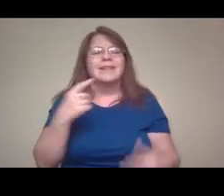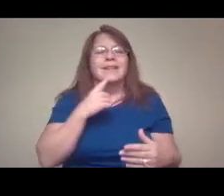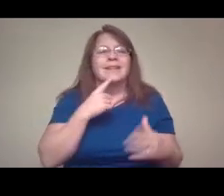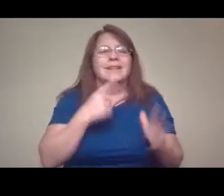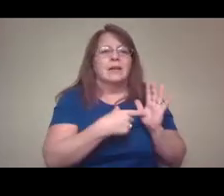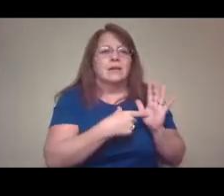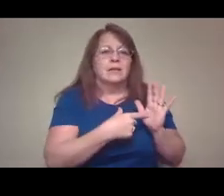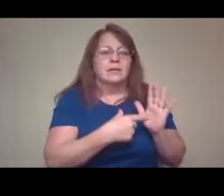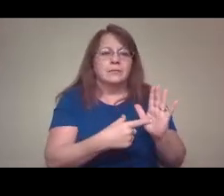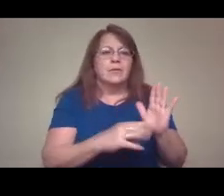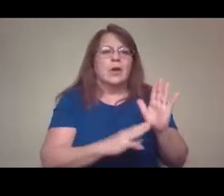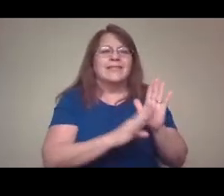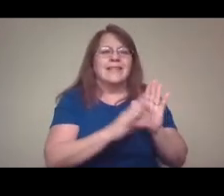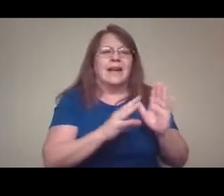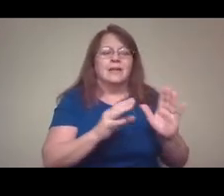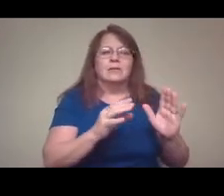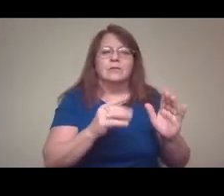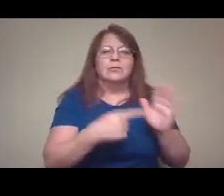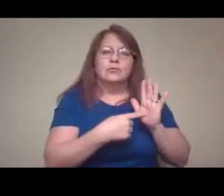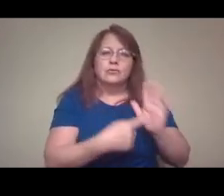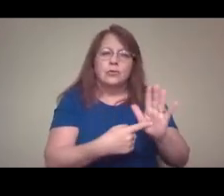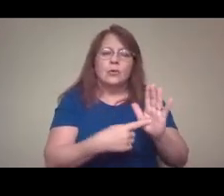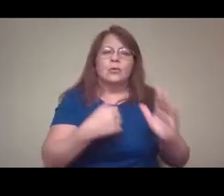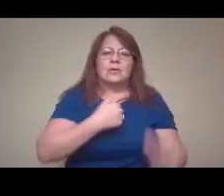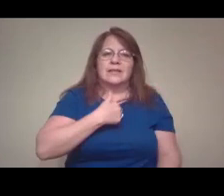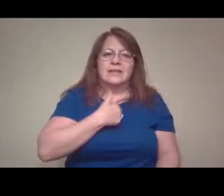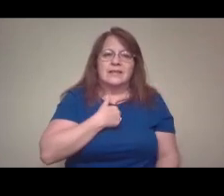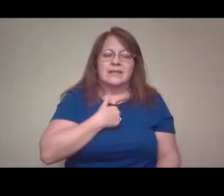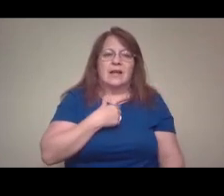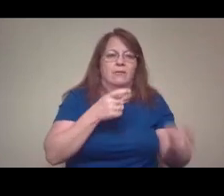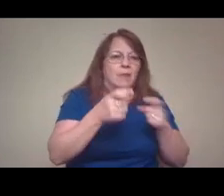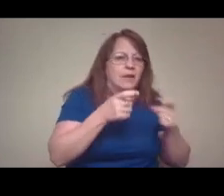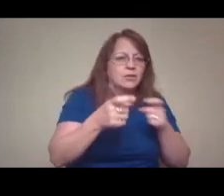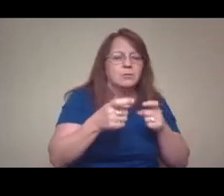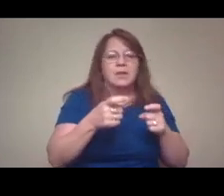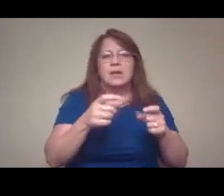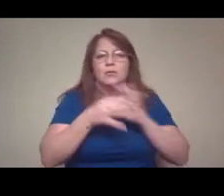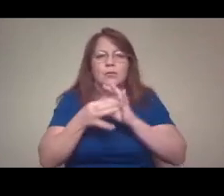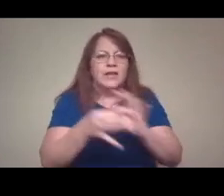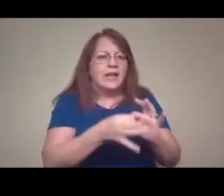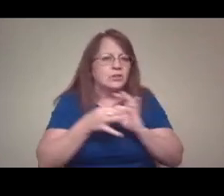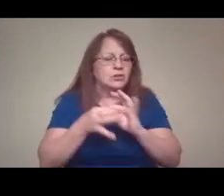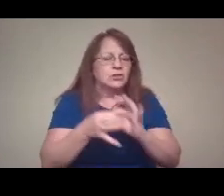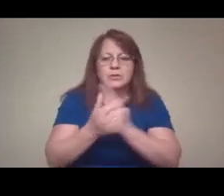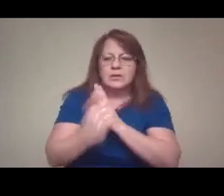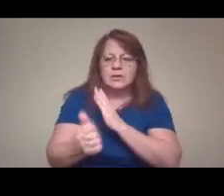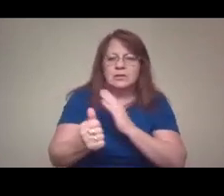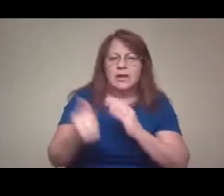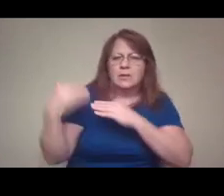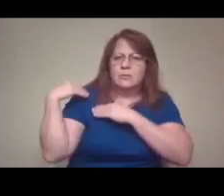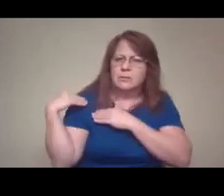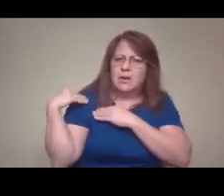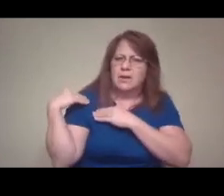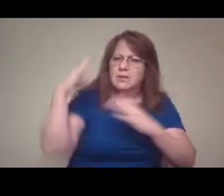develop self-awareness, self-management, relationship skills, and responsible decision-making. And the reason these are